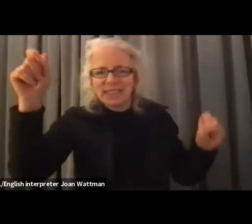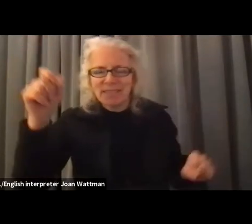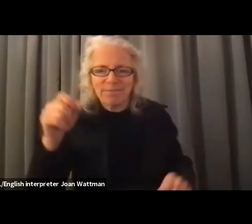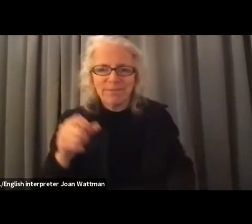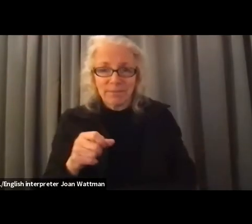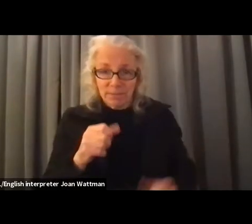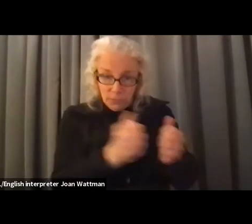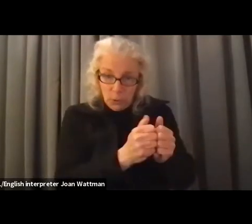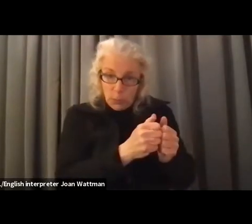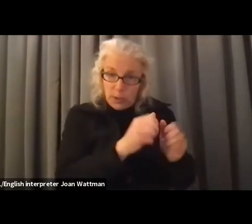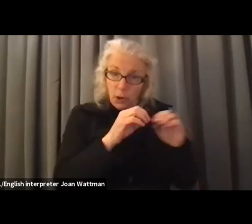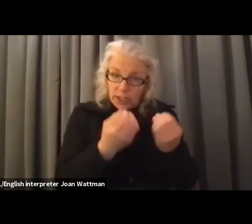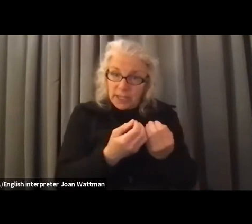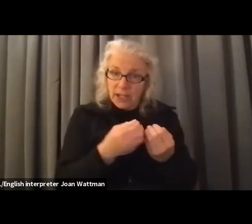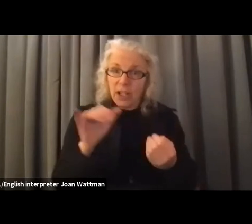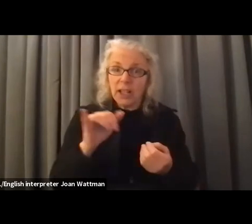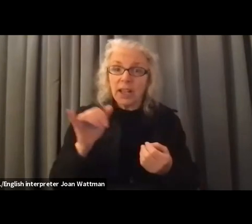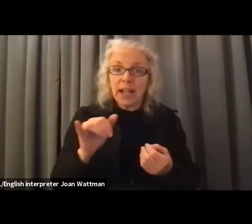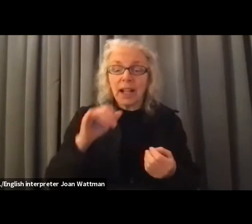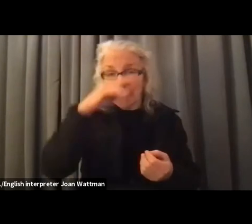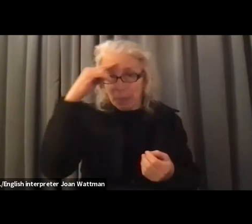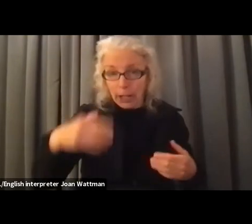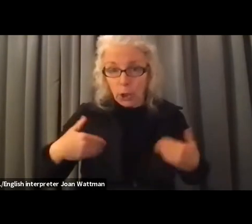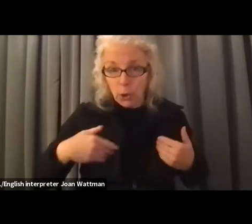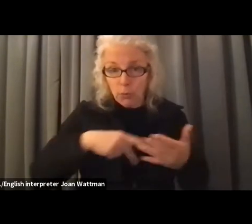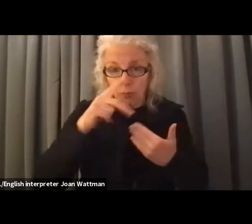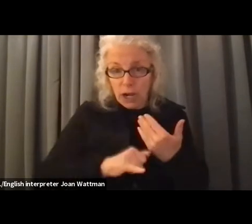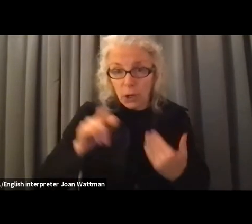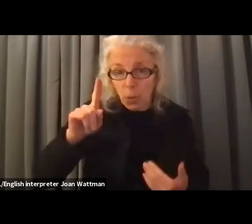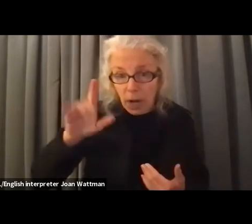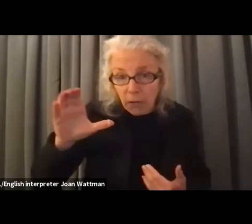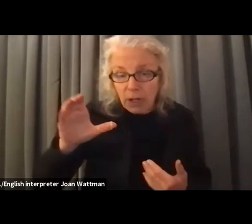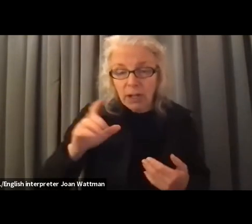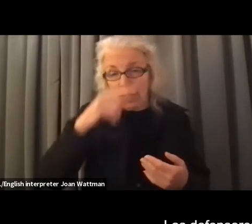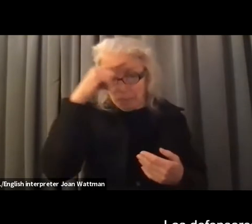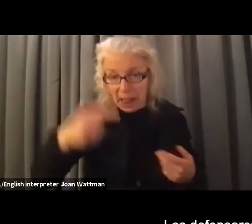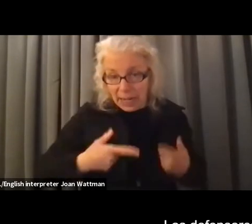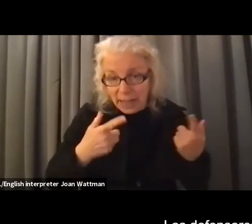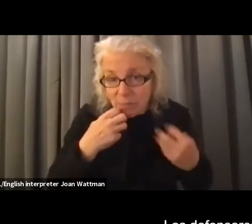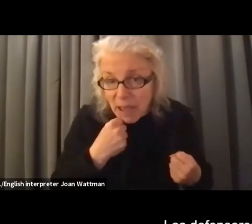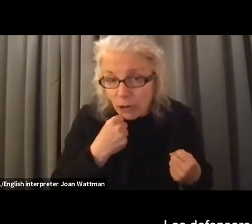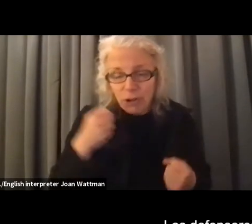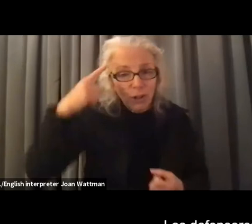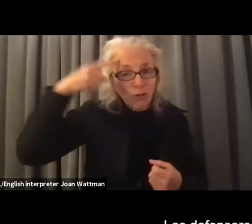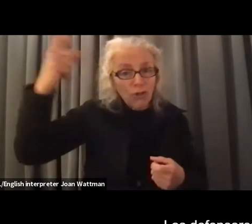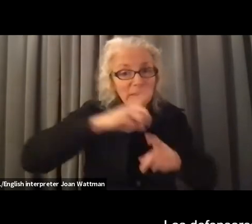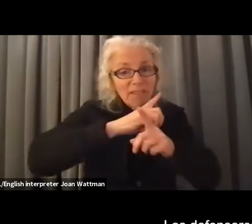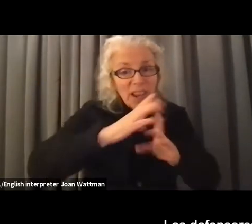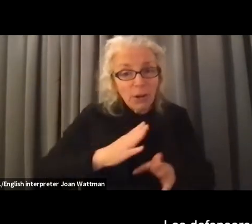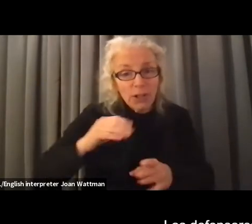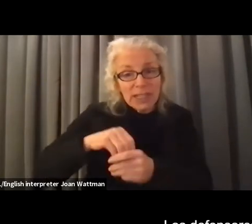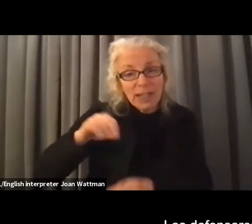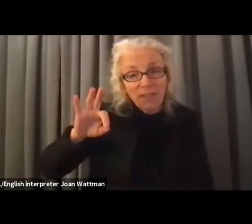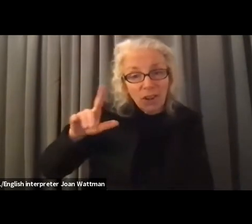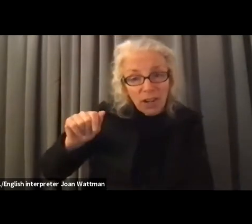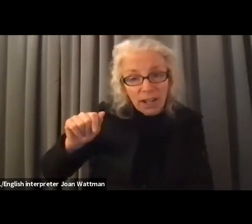with organizations like the Black Youth Project 100, Black Lives Matter, Dream Defenders in Florida, and now the Movement